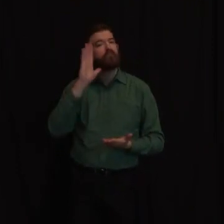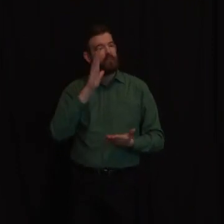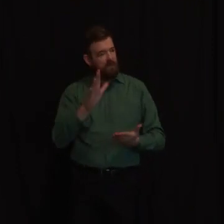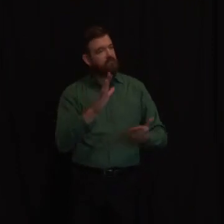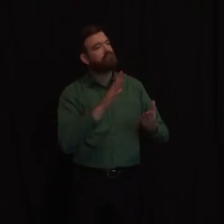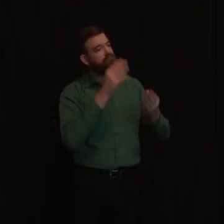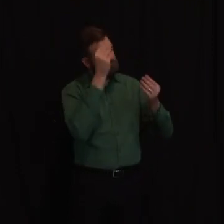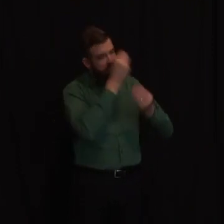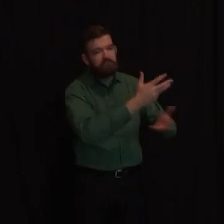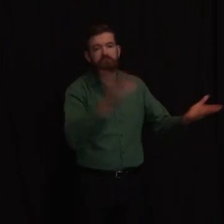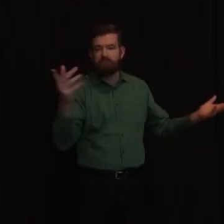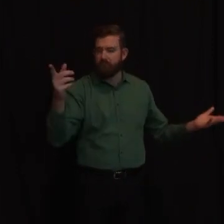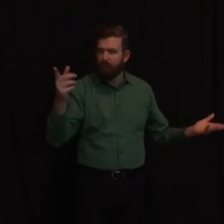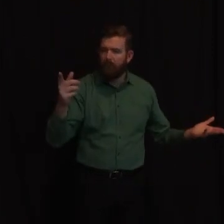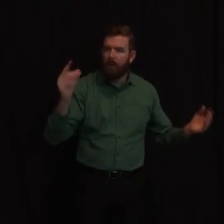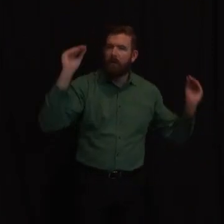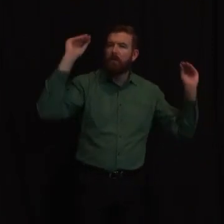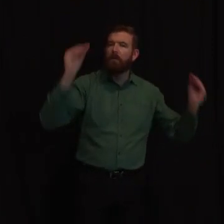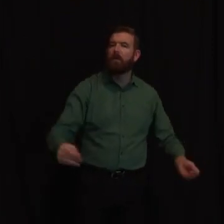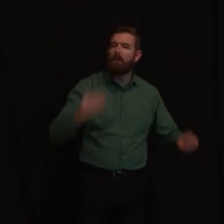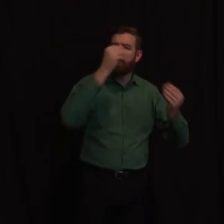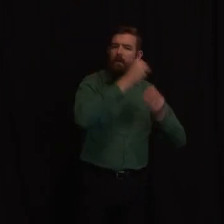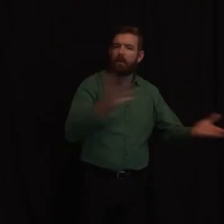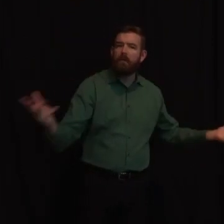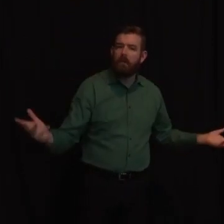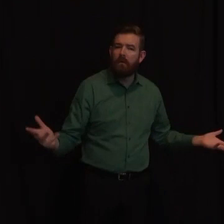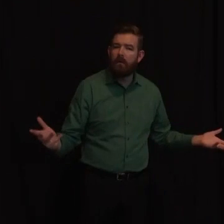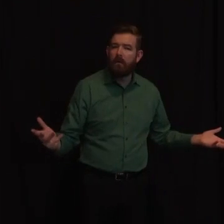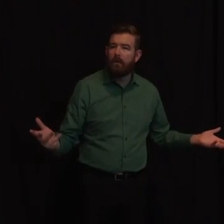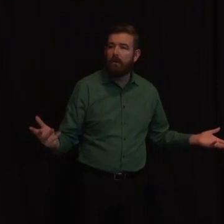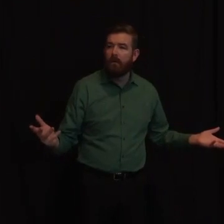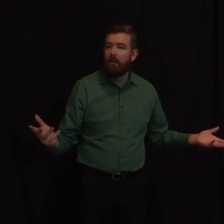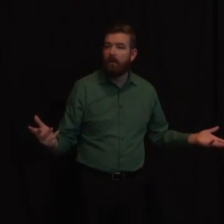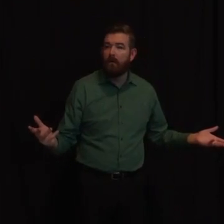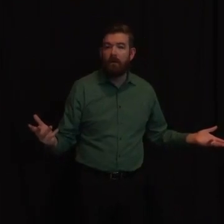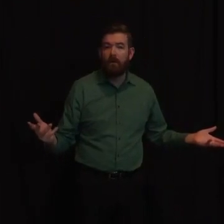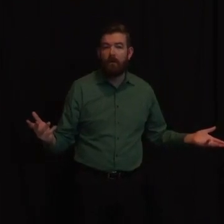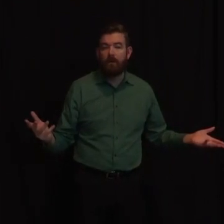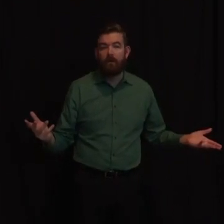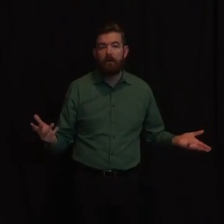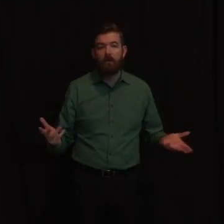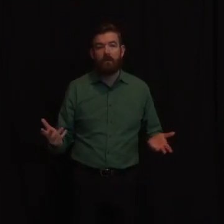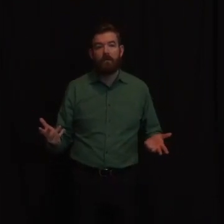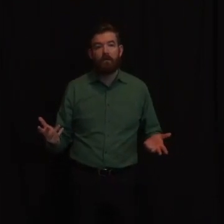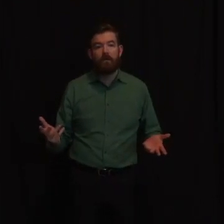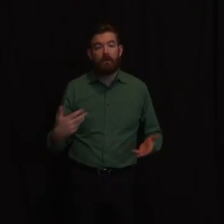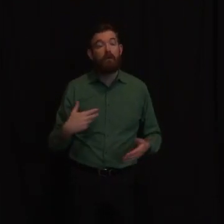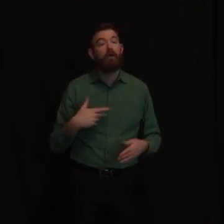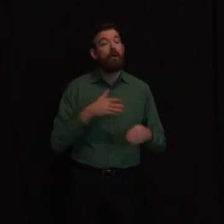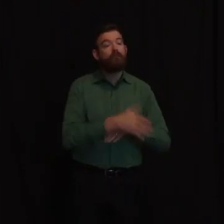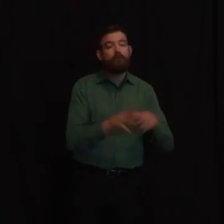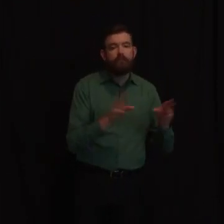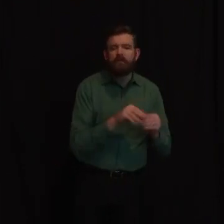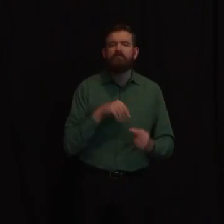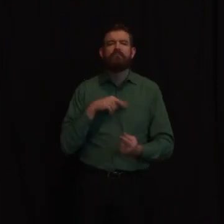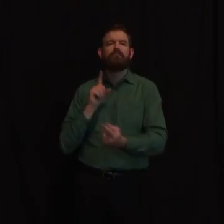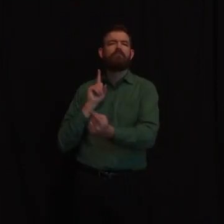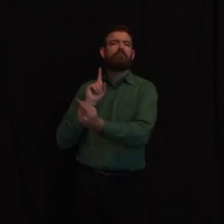reason not to. Your Commissioner of Health, quote, there's no reason not to. So I followed up after the meeting, asked how to... What's the